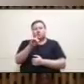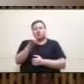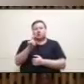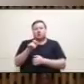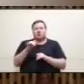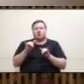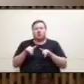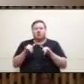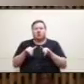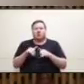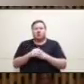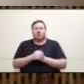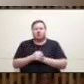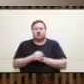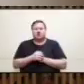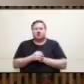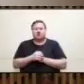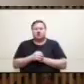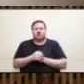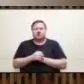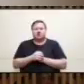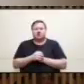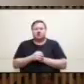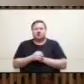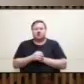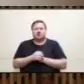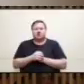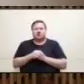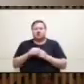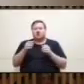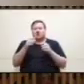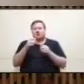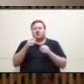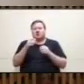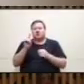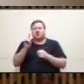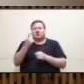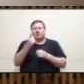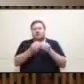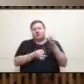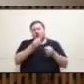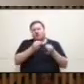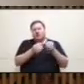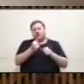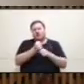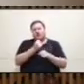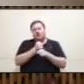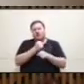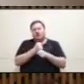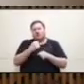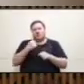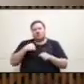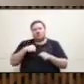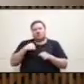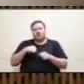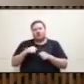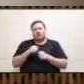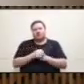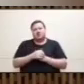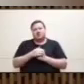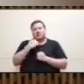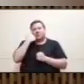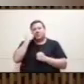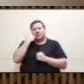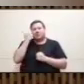not attended to. The first one is the politicization of the administration of the municipality. What we want to